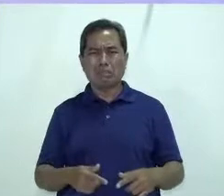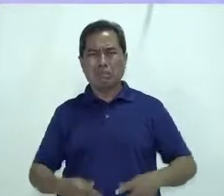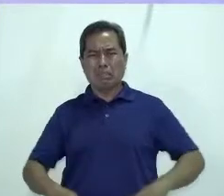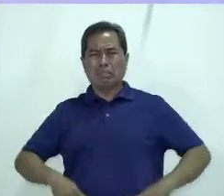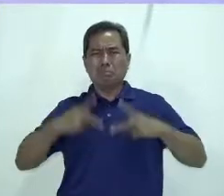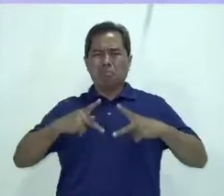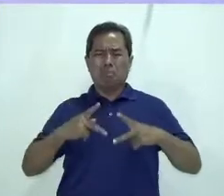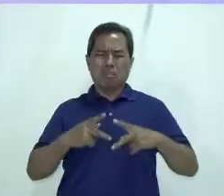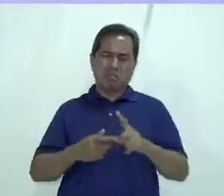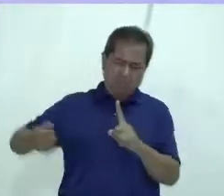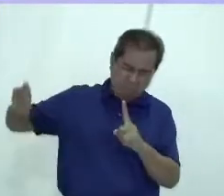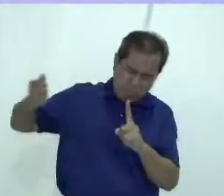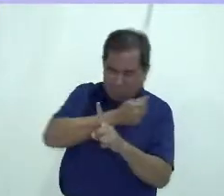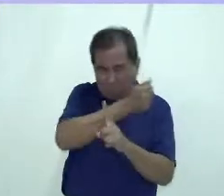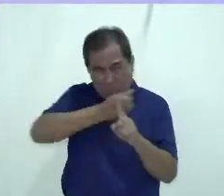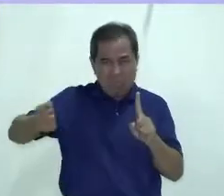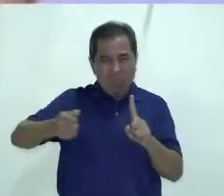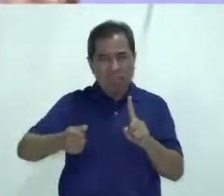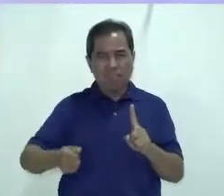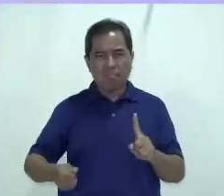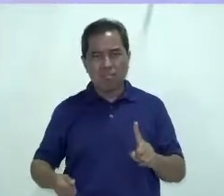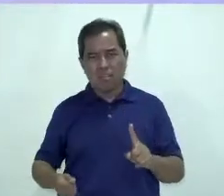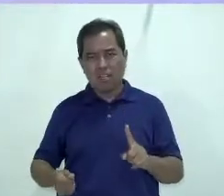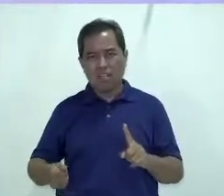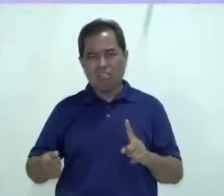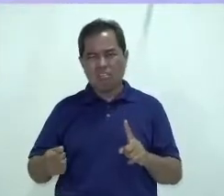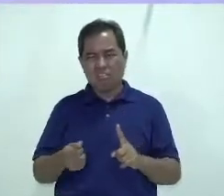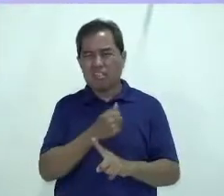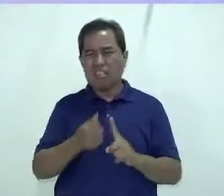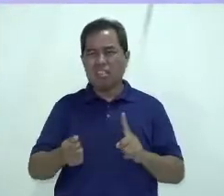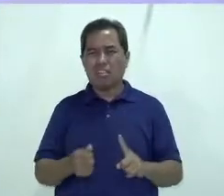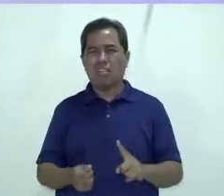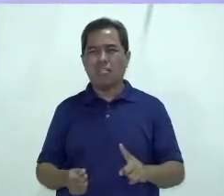beaten. Right? They were stripped naked and beaten with rods,